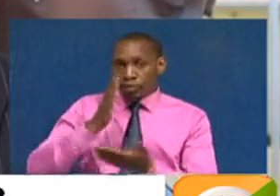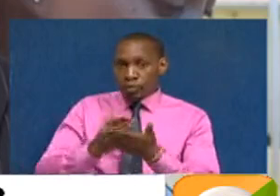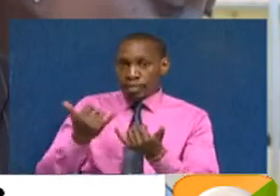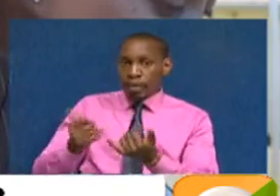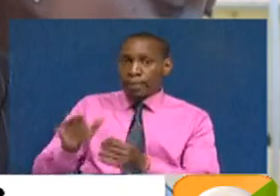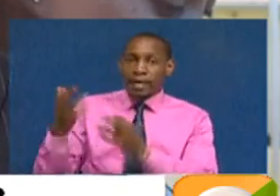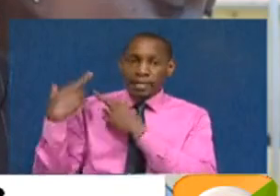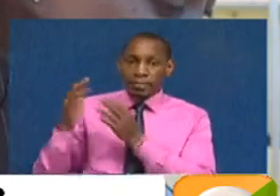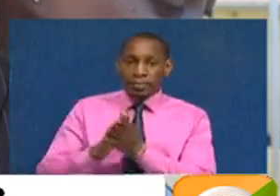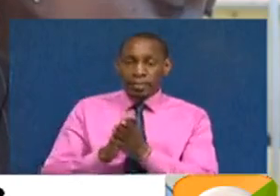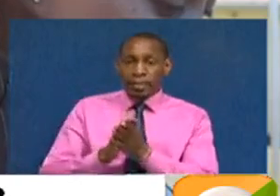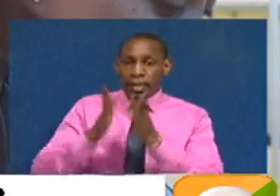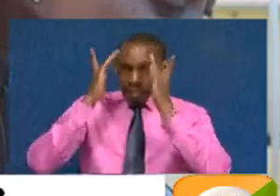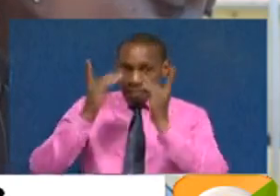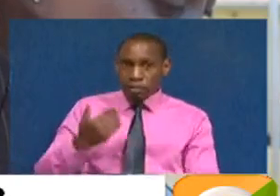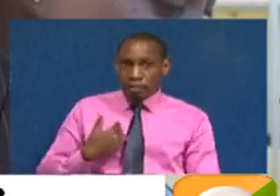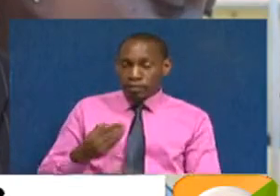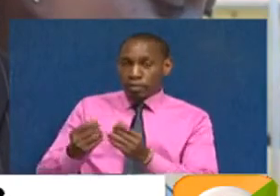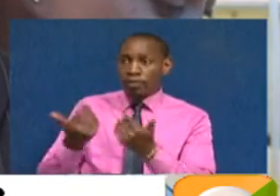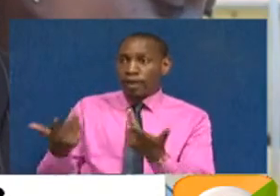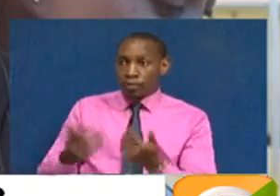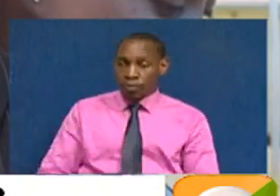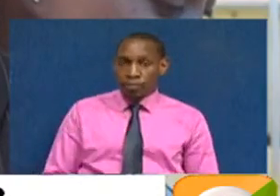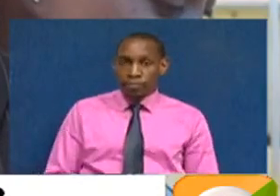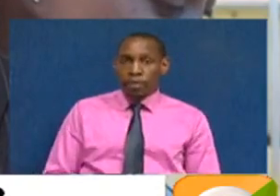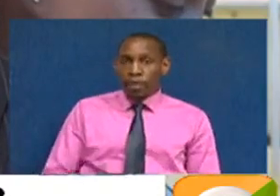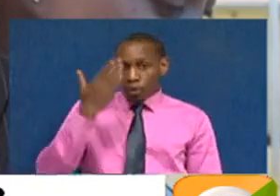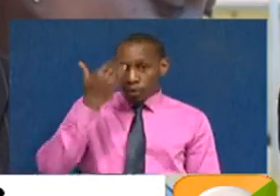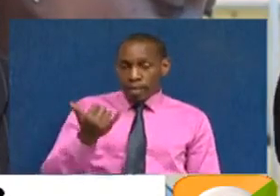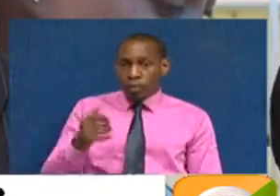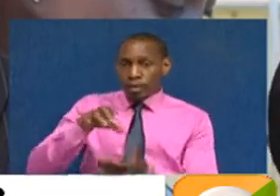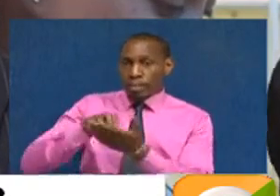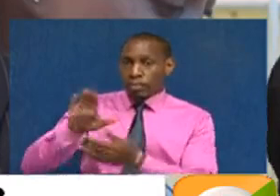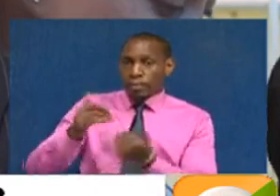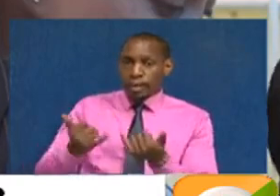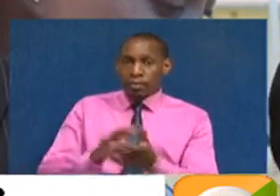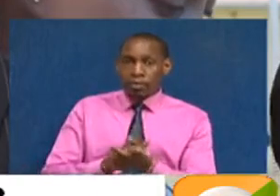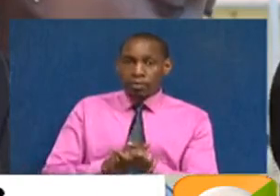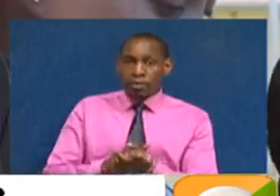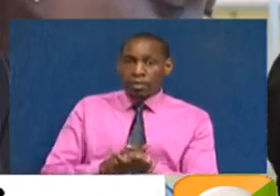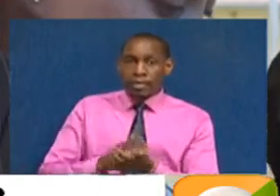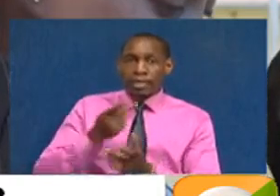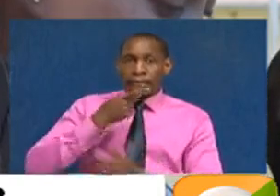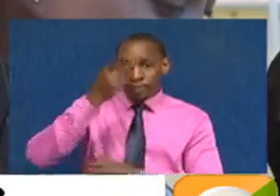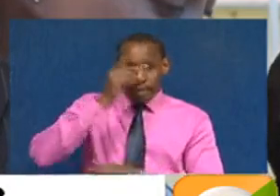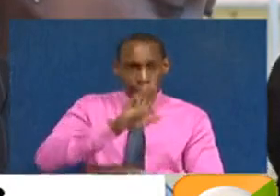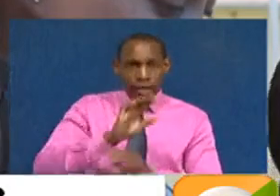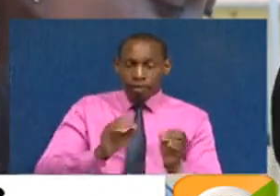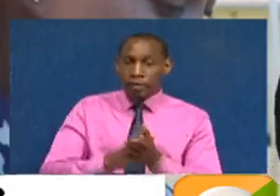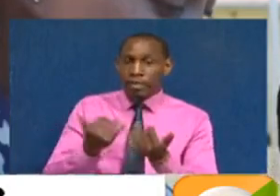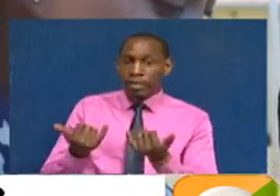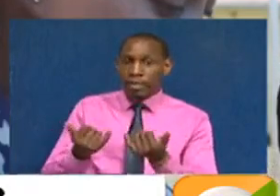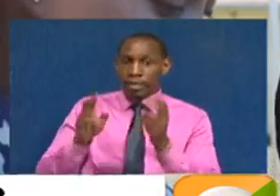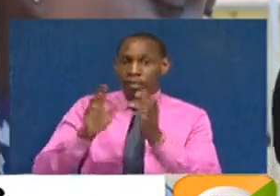that you are now responsible for decision making, how do we deal with you? Okay, because then in that case, it is not a question of your parents. It's a question of, you